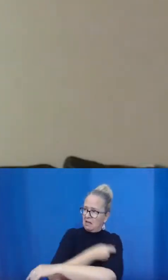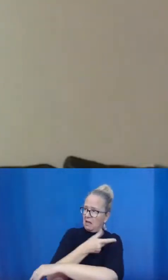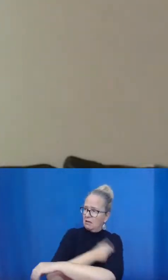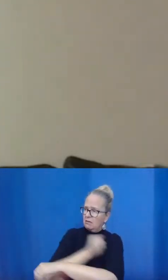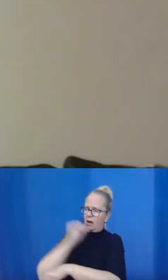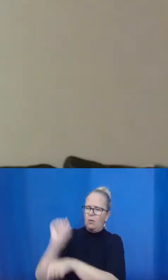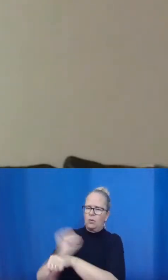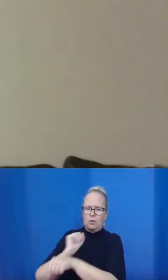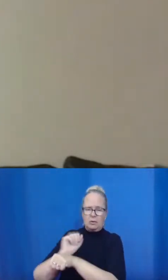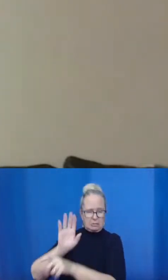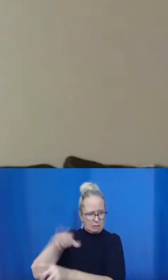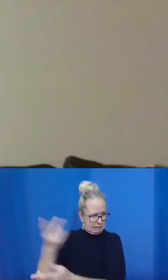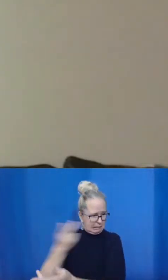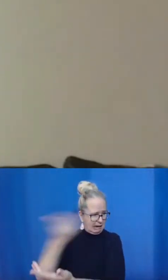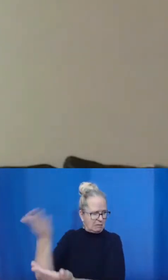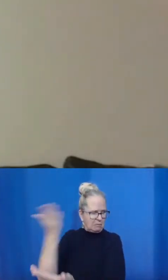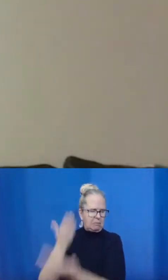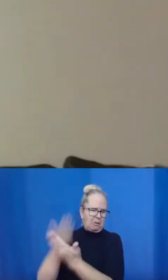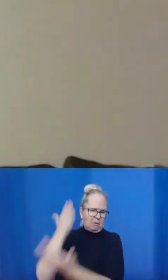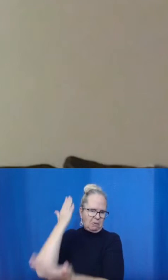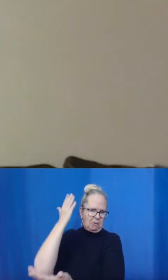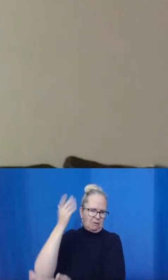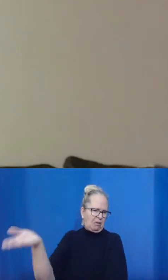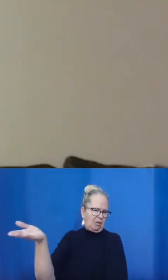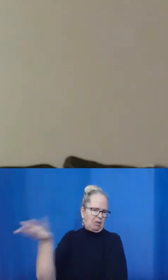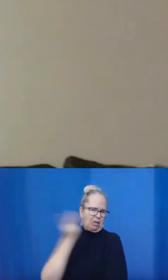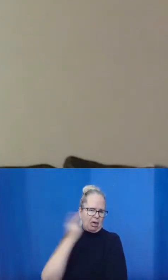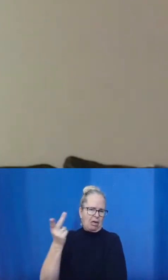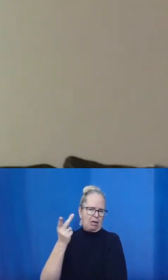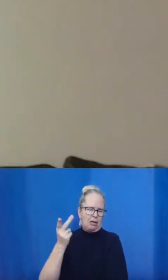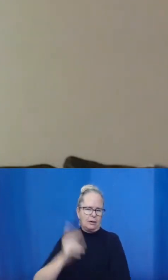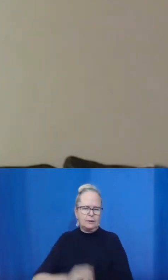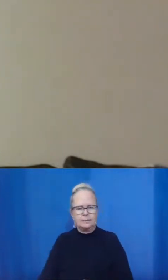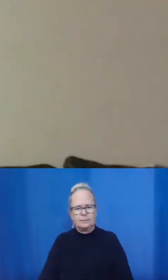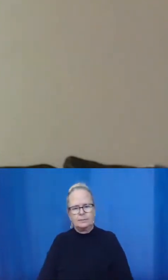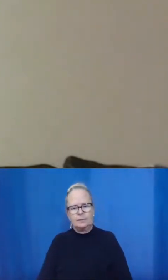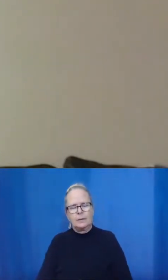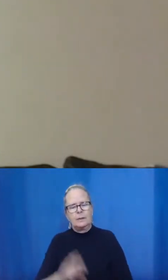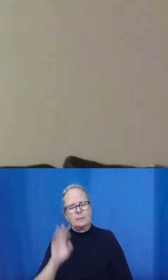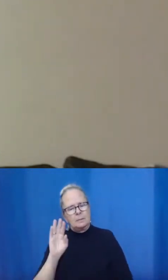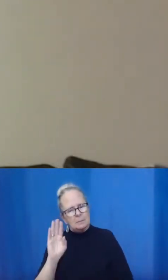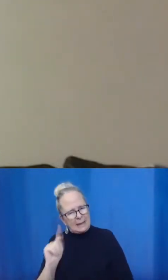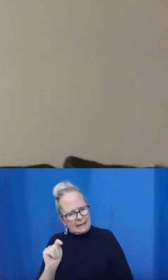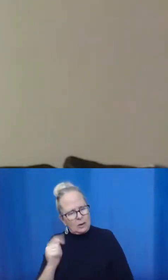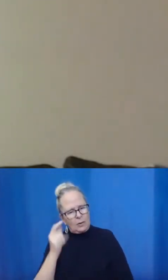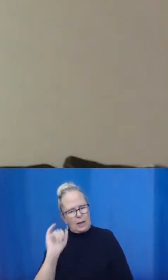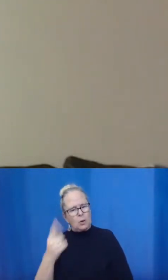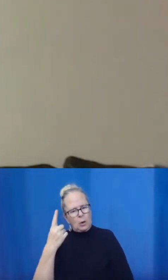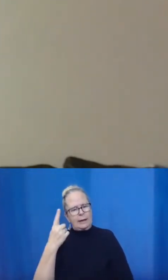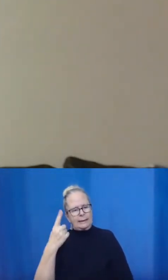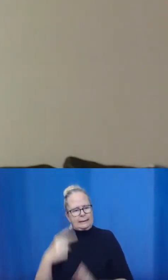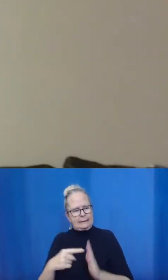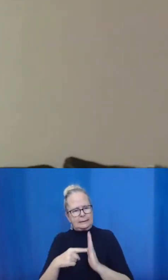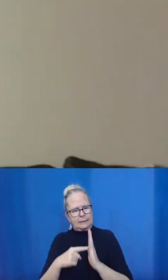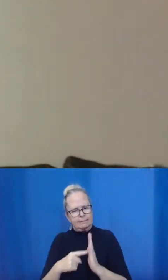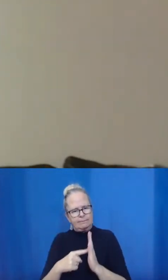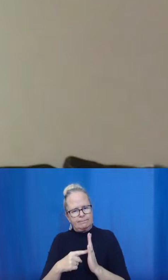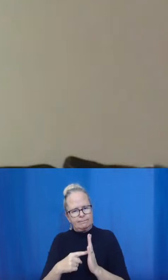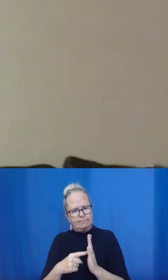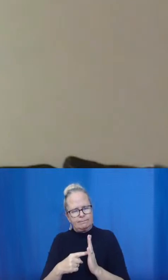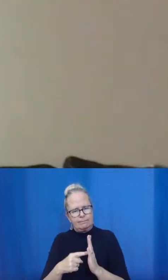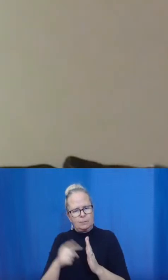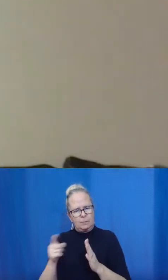But unfortunately, as many of our patients, it just, the vaccine doesn't give them enough